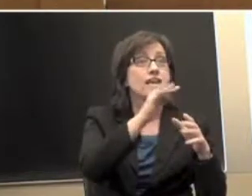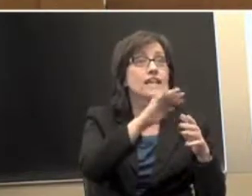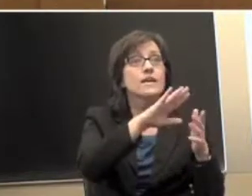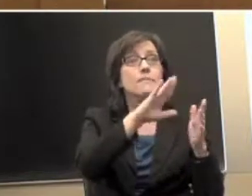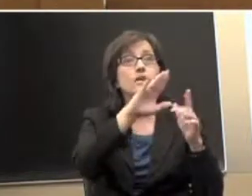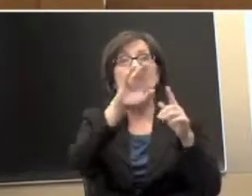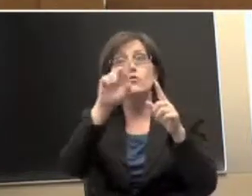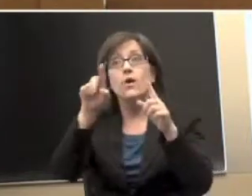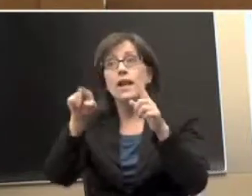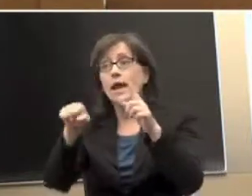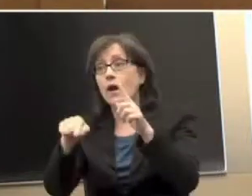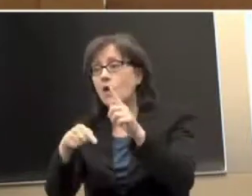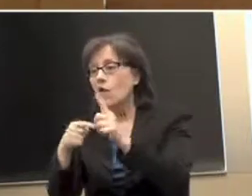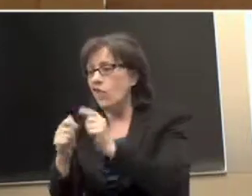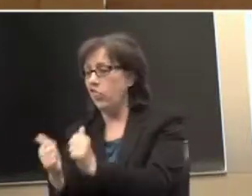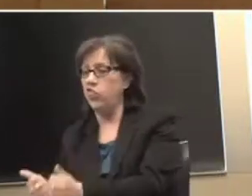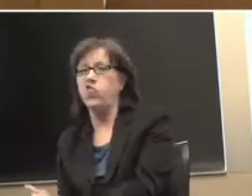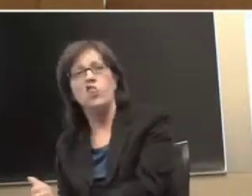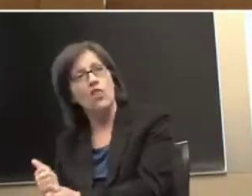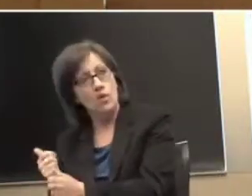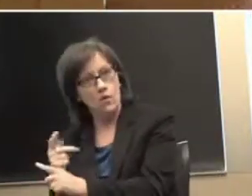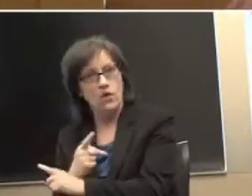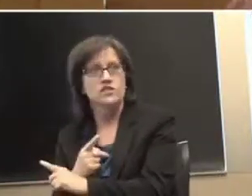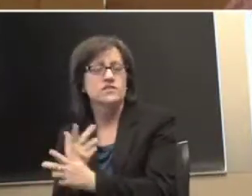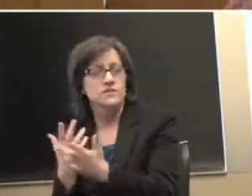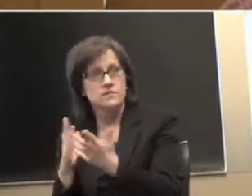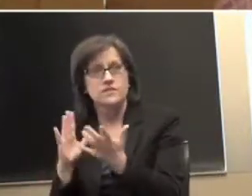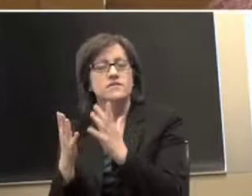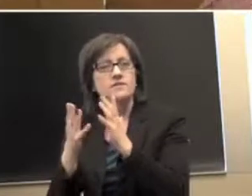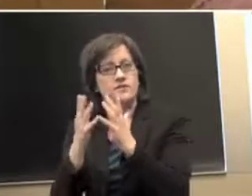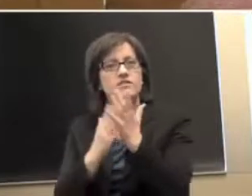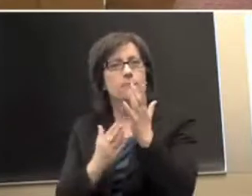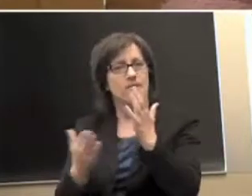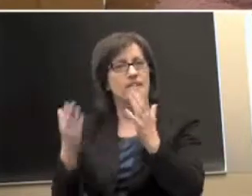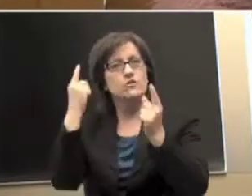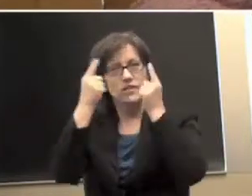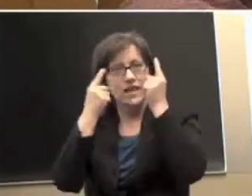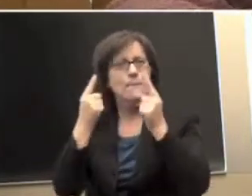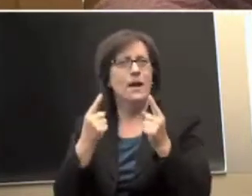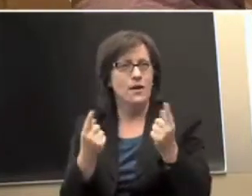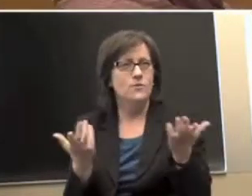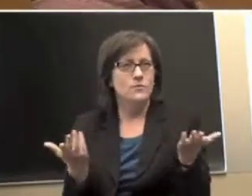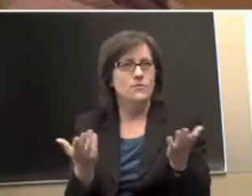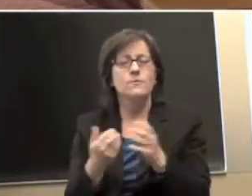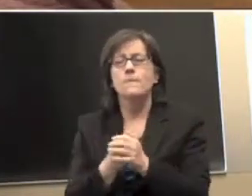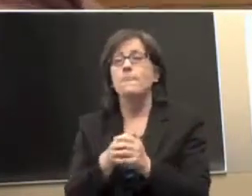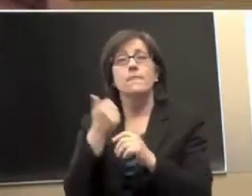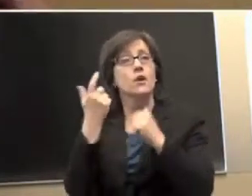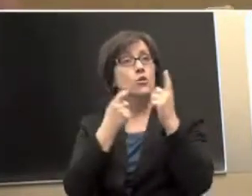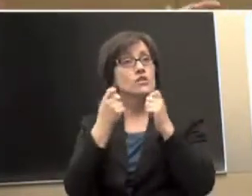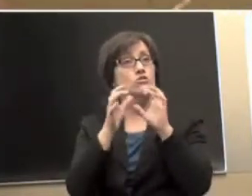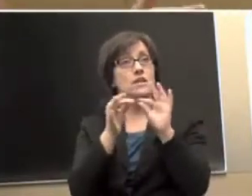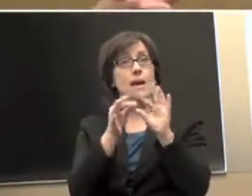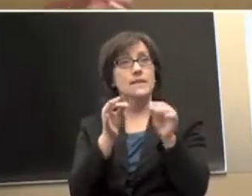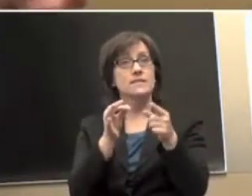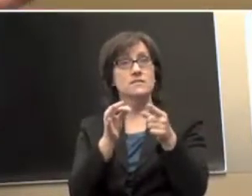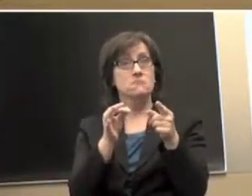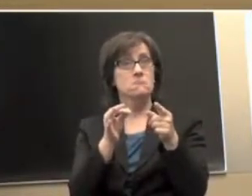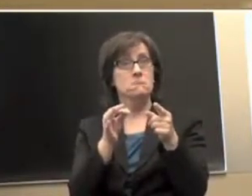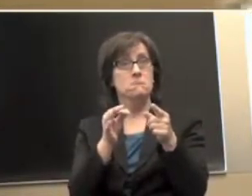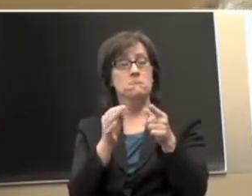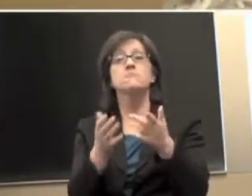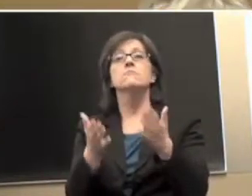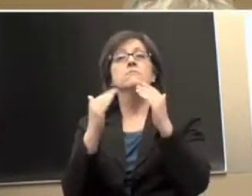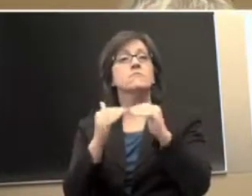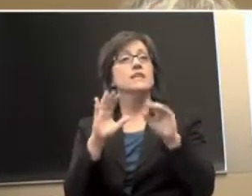same behavior. So just some of those are the things that you just need to think about. Other questions, comments? All right, next